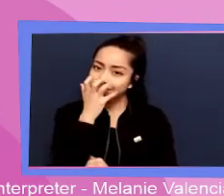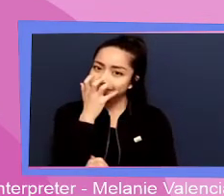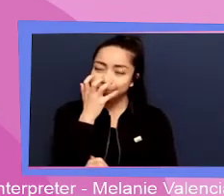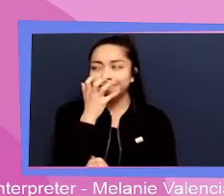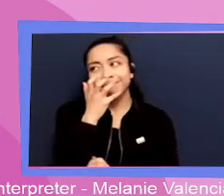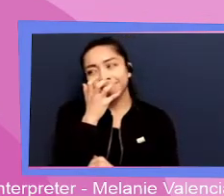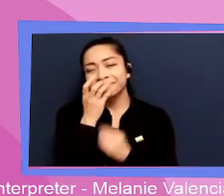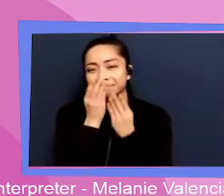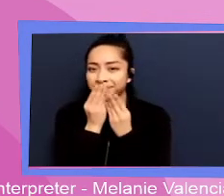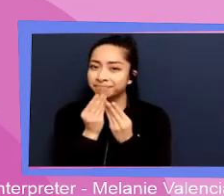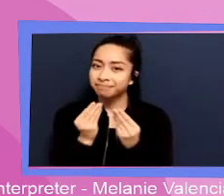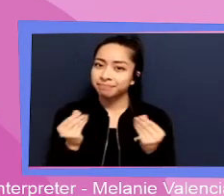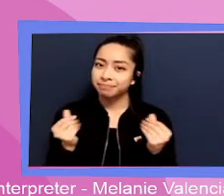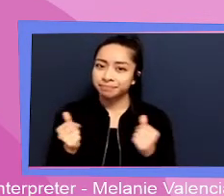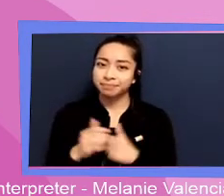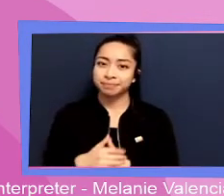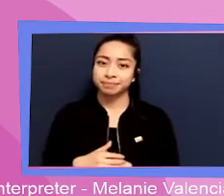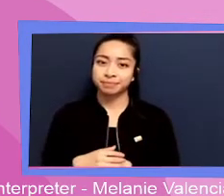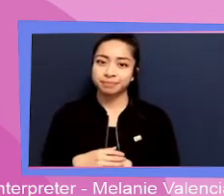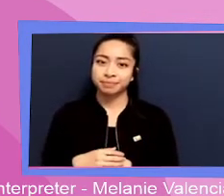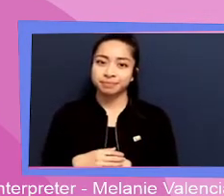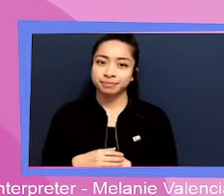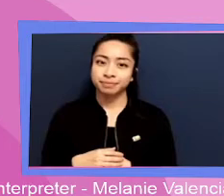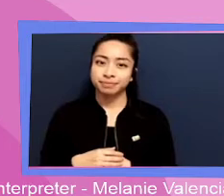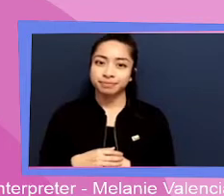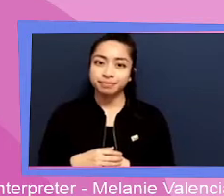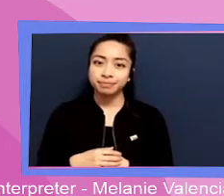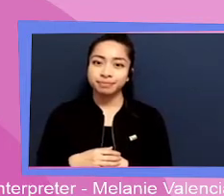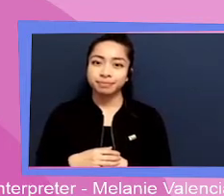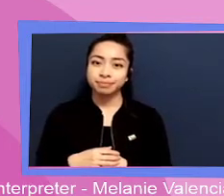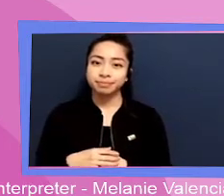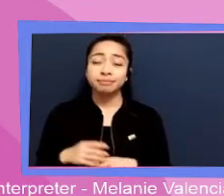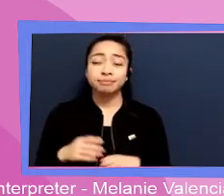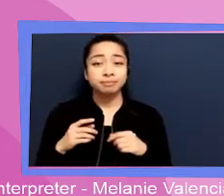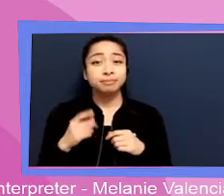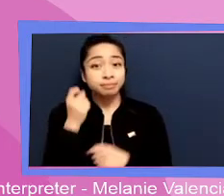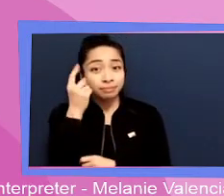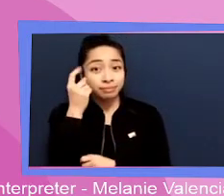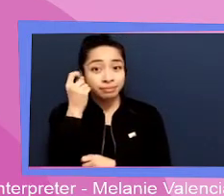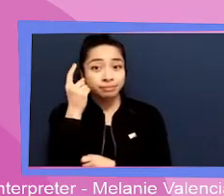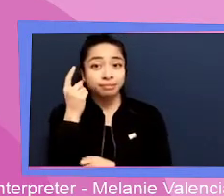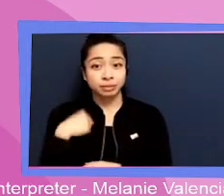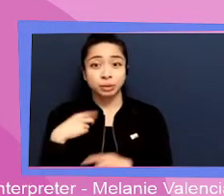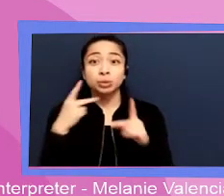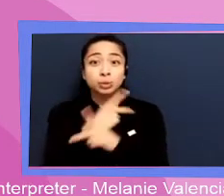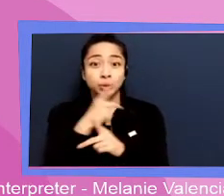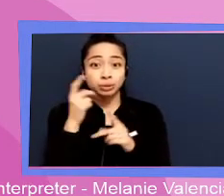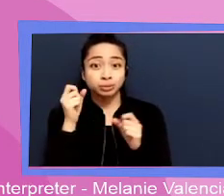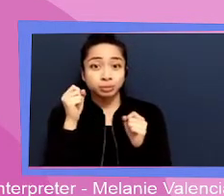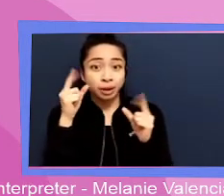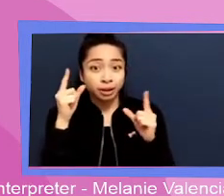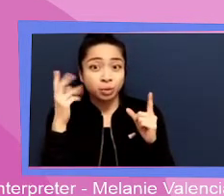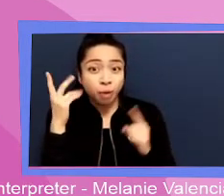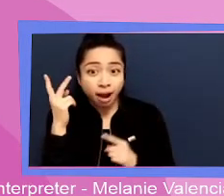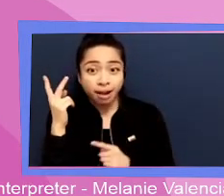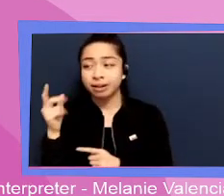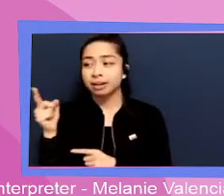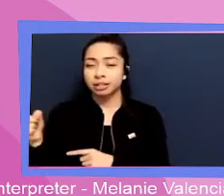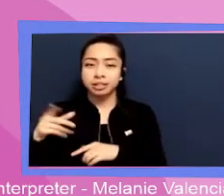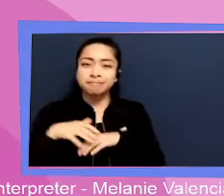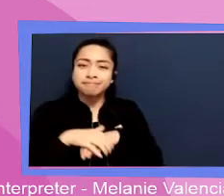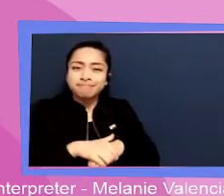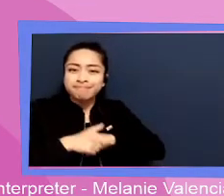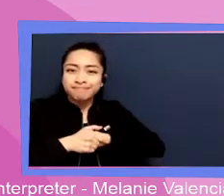but equally enduring reaction. But what surprised me even more was when she squeezed the crap out of my